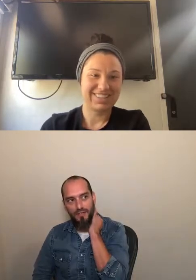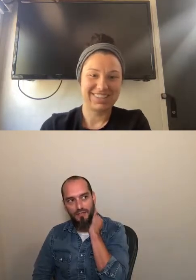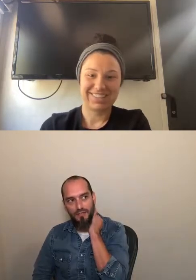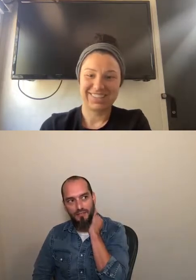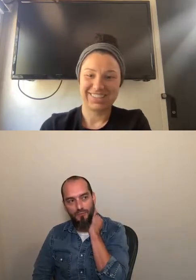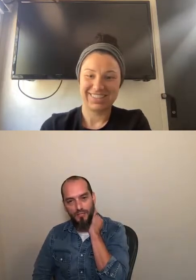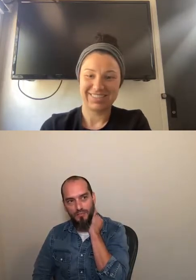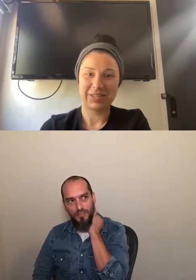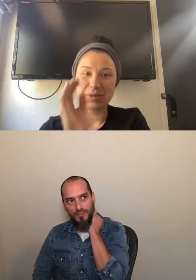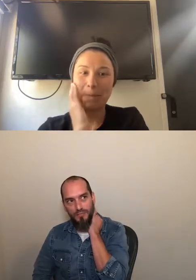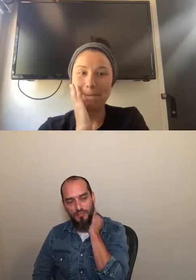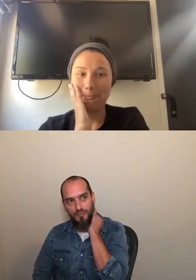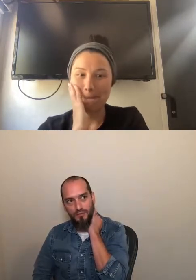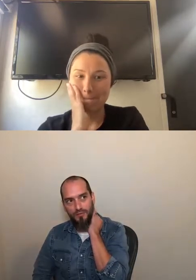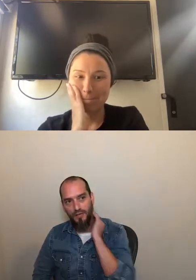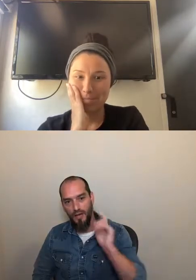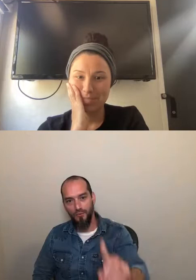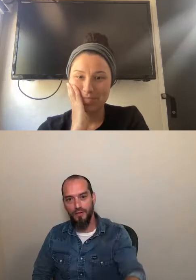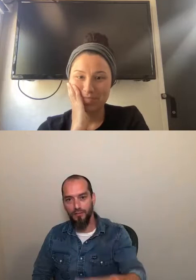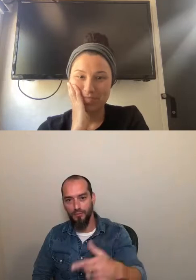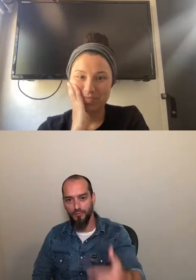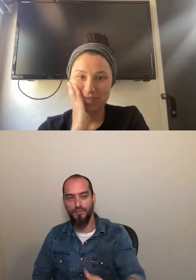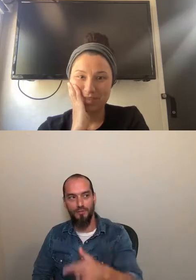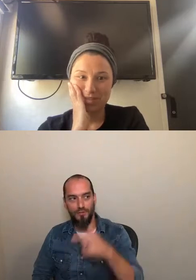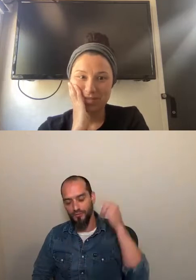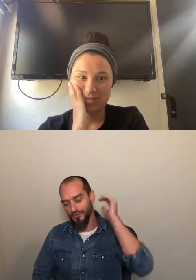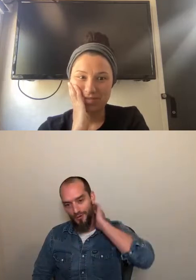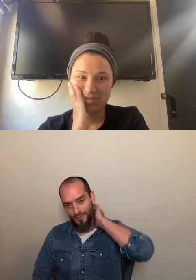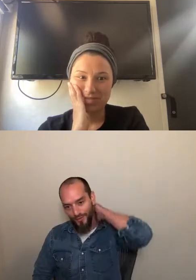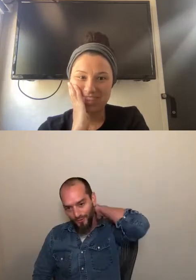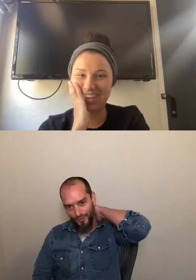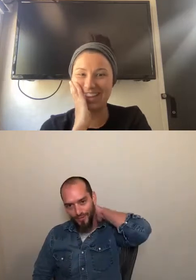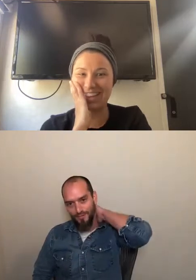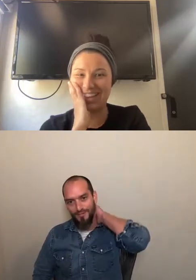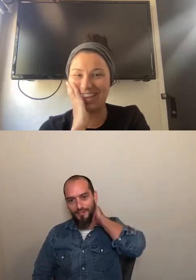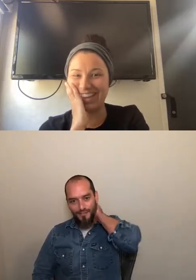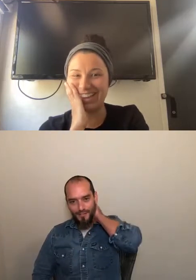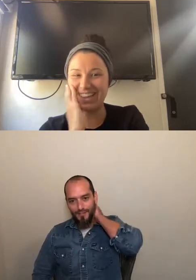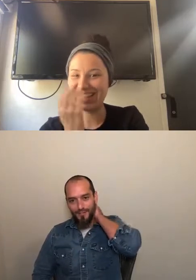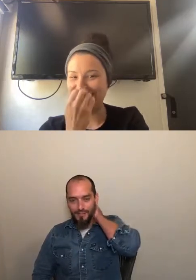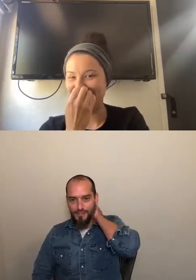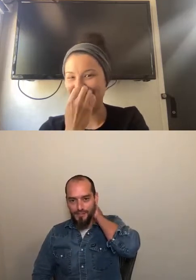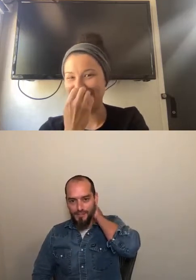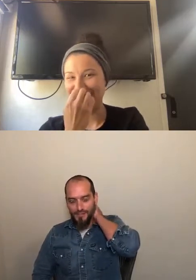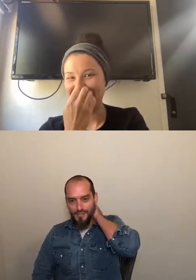lot of eyes watching this. So I want to hear more from you though, because you can talk about it all day long.